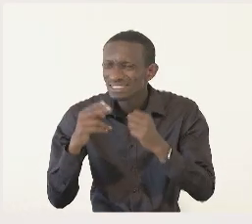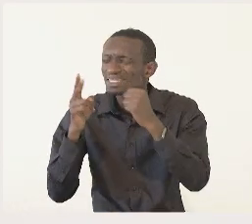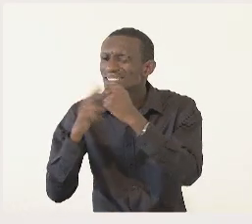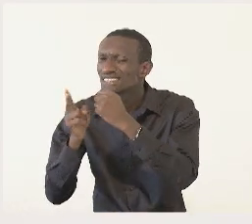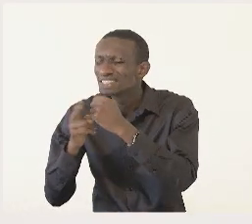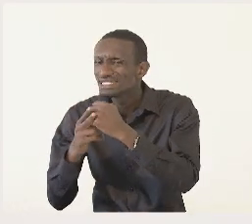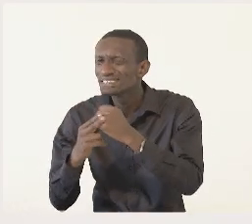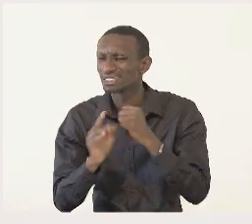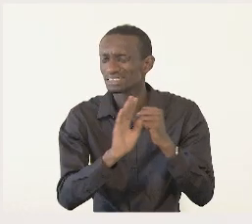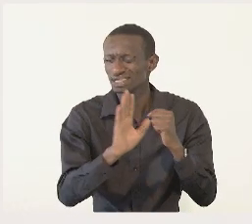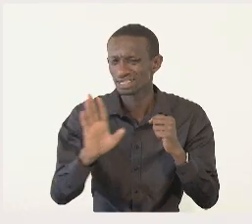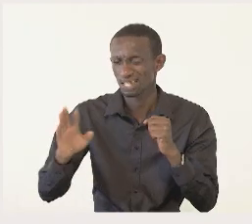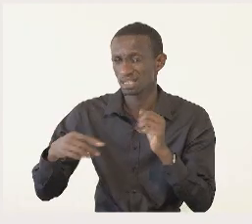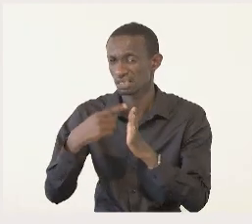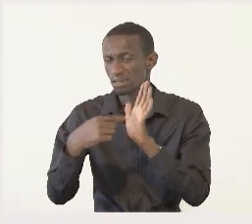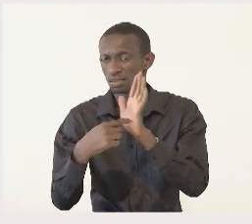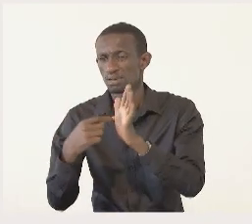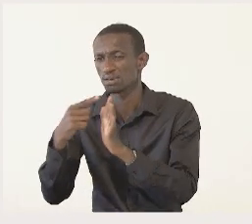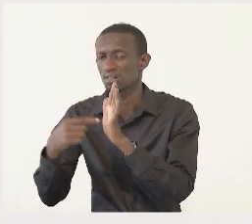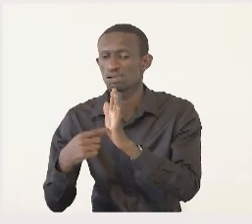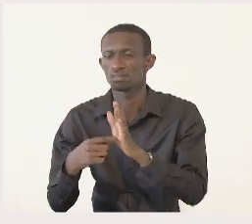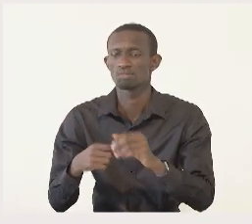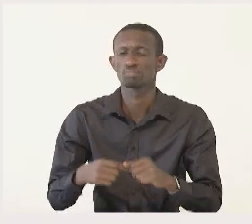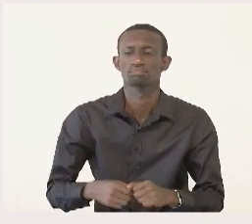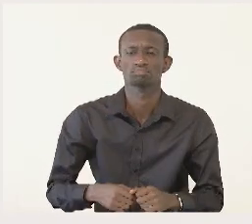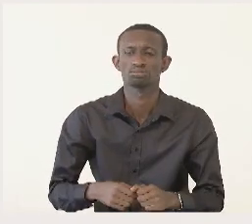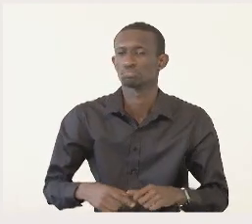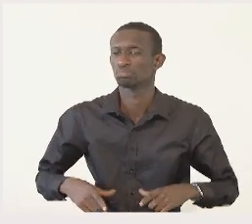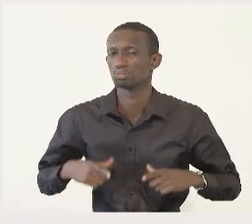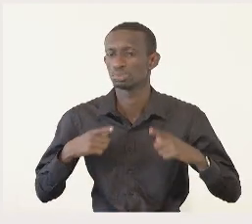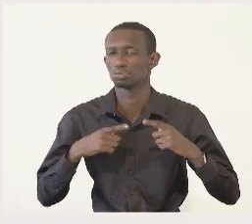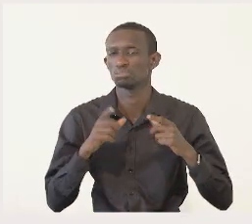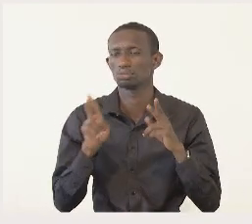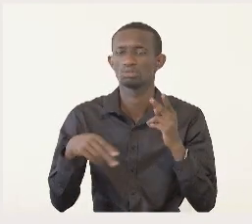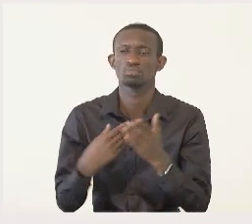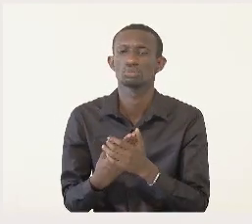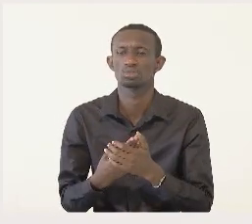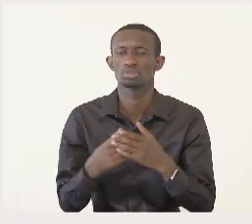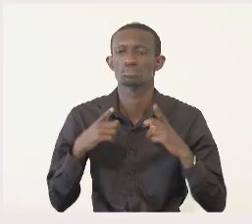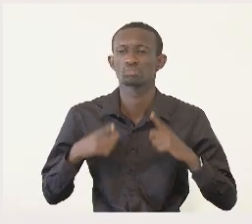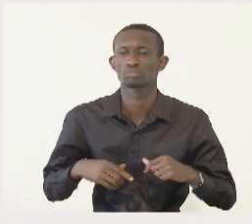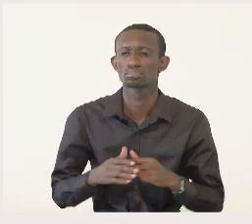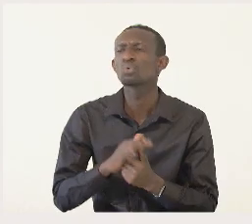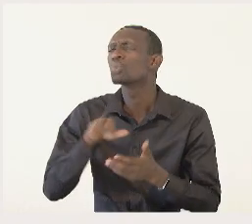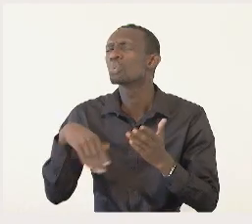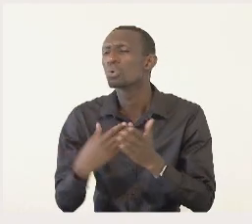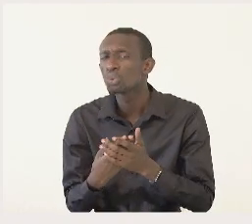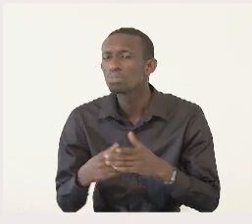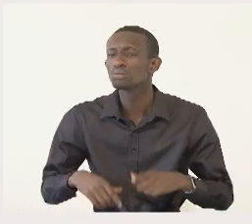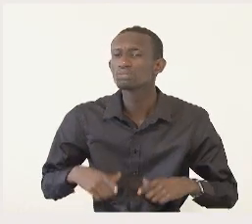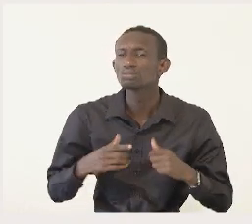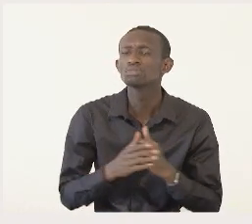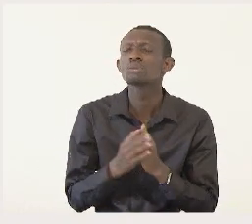things, where excretion is also among all these characteristics of living things. So every living thing has